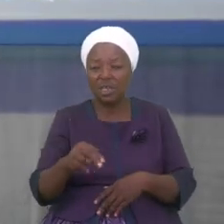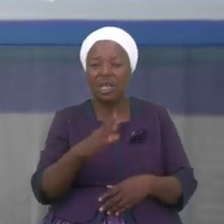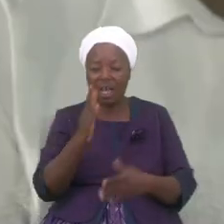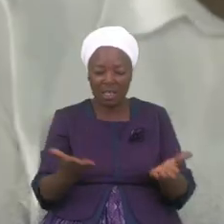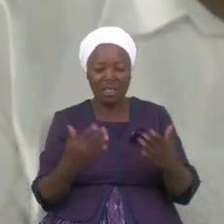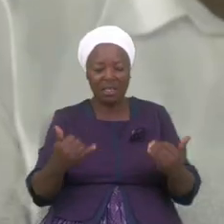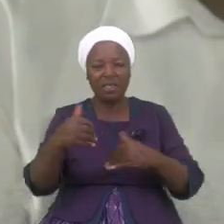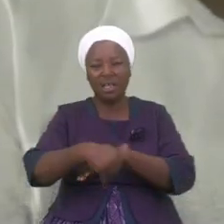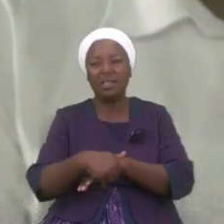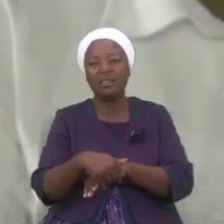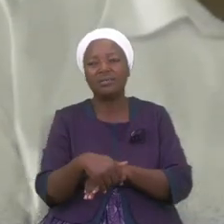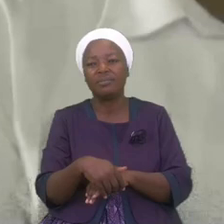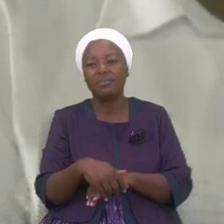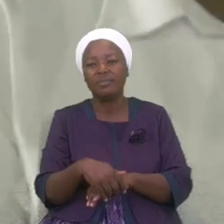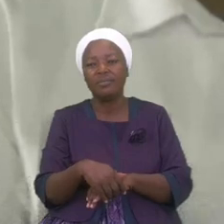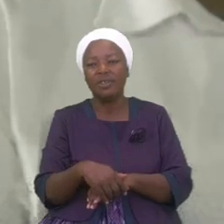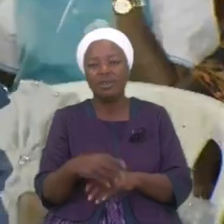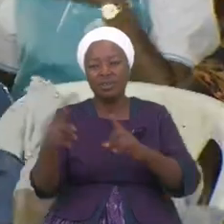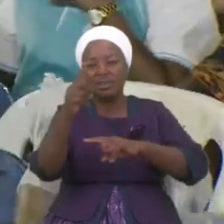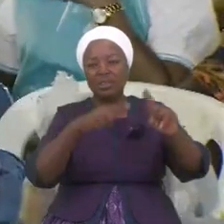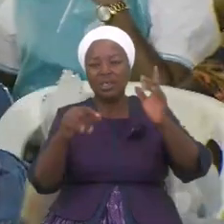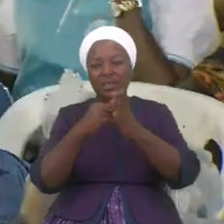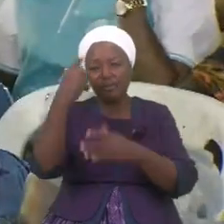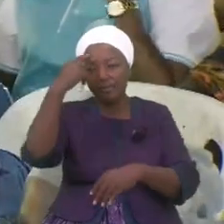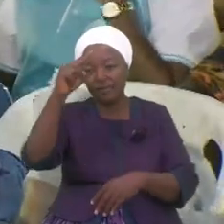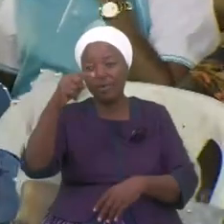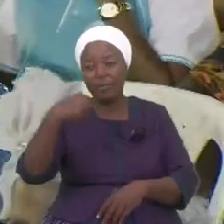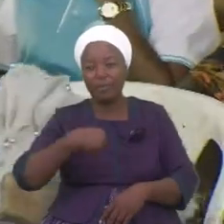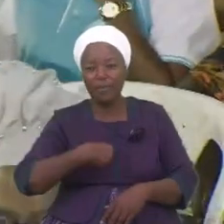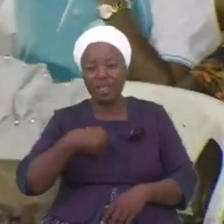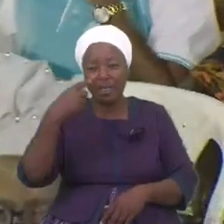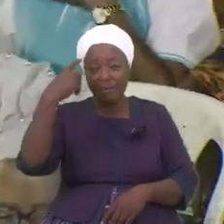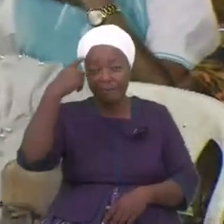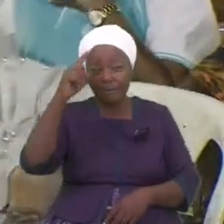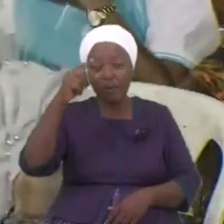tonight. For me. I said for me.